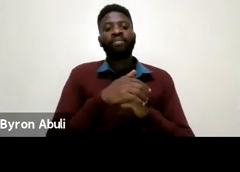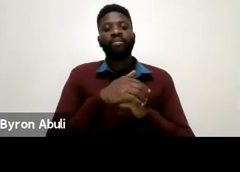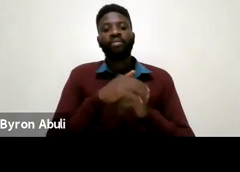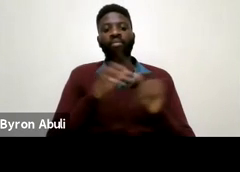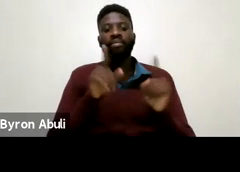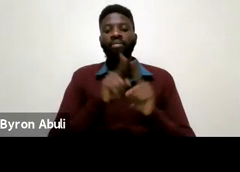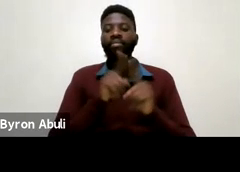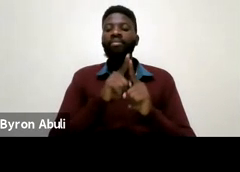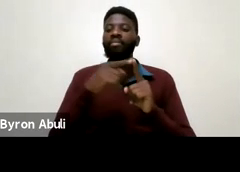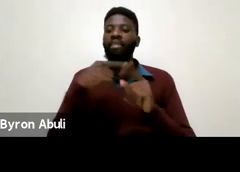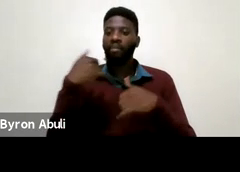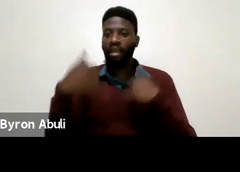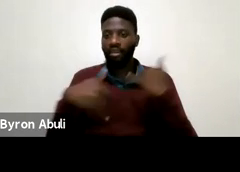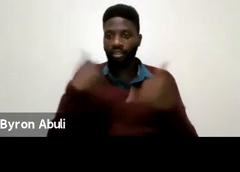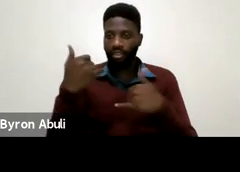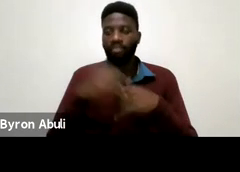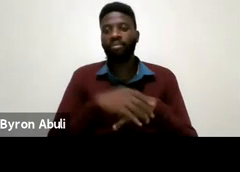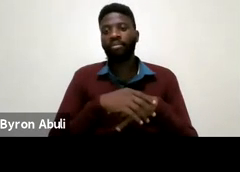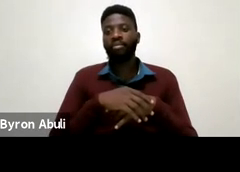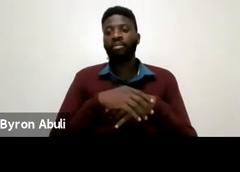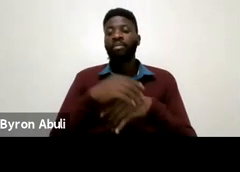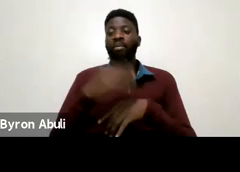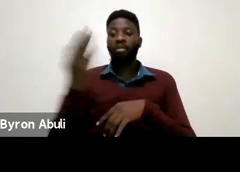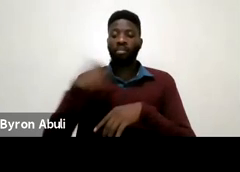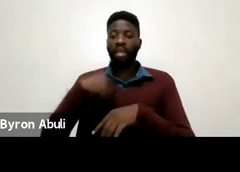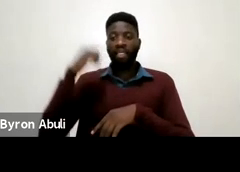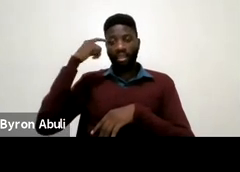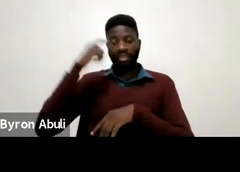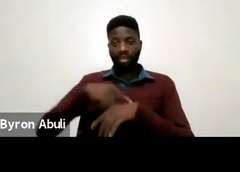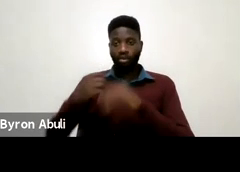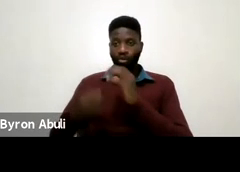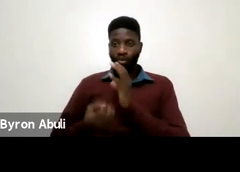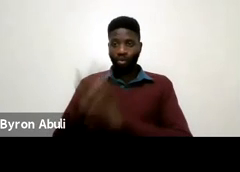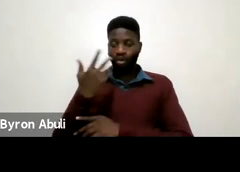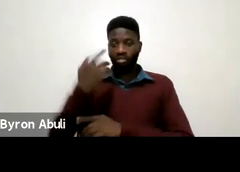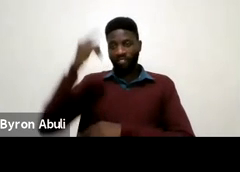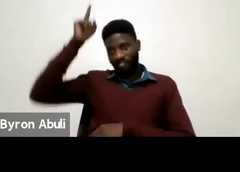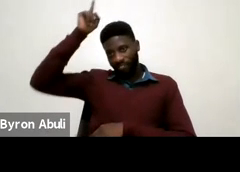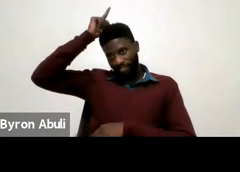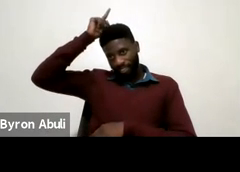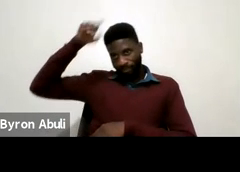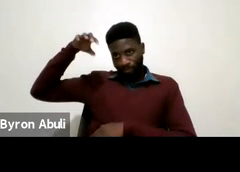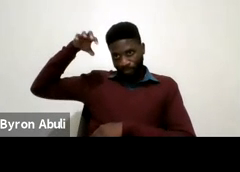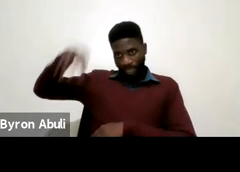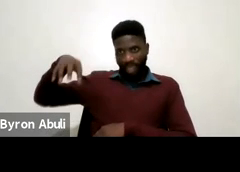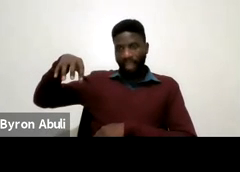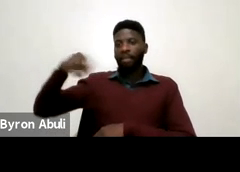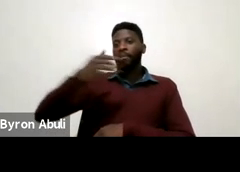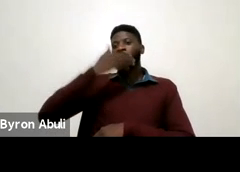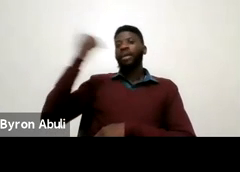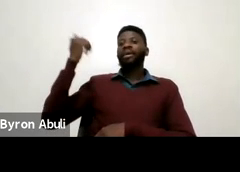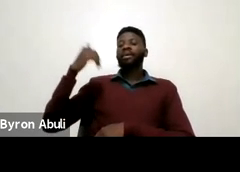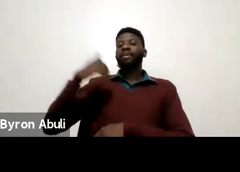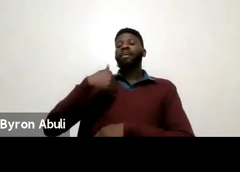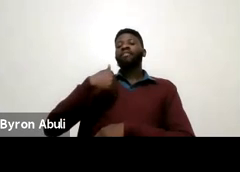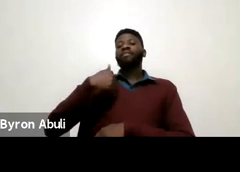thought my Simba is the best I can have in the community. For those who come from those sides, you realize a Simba is